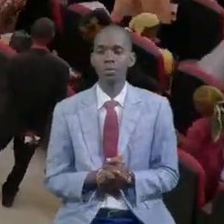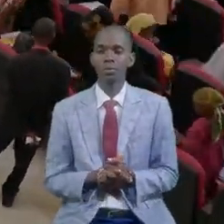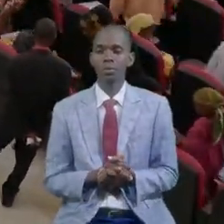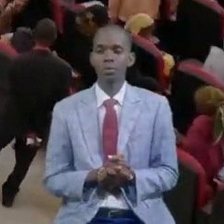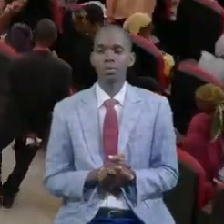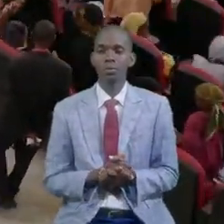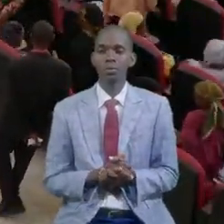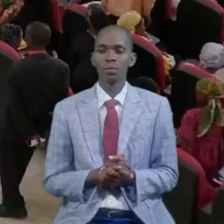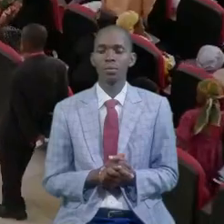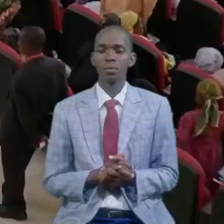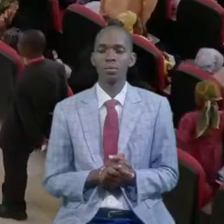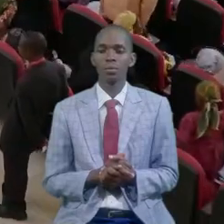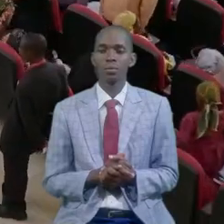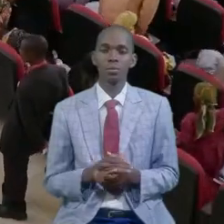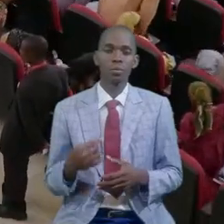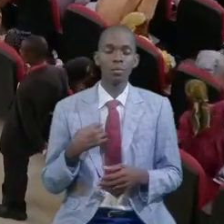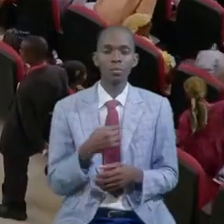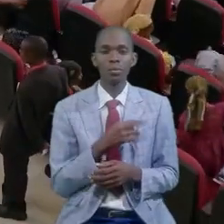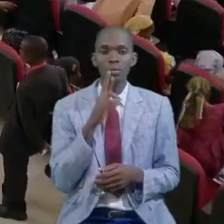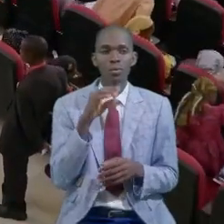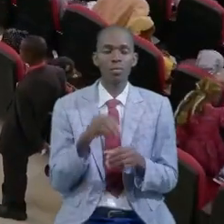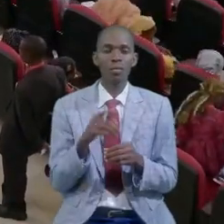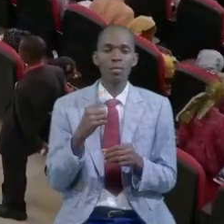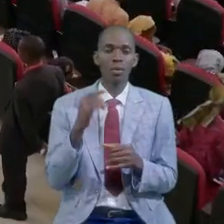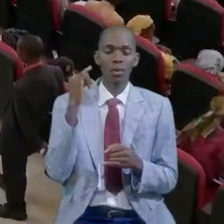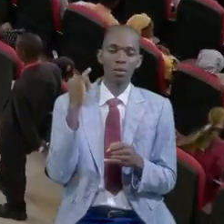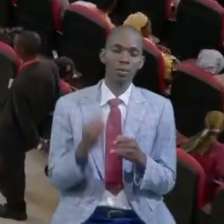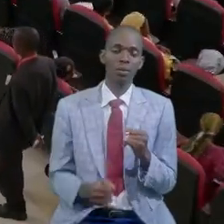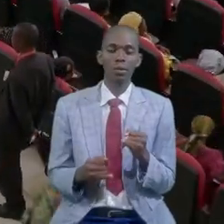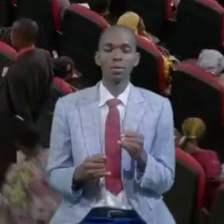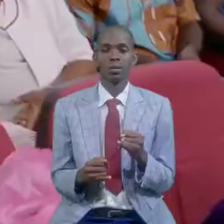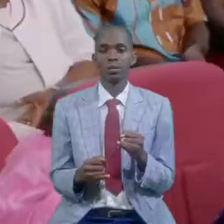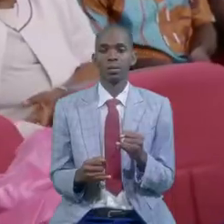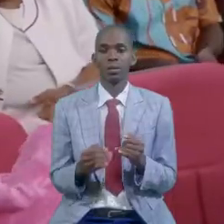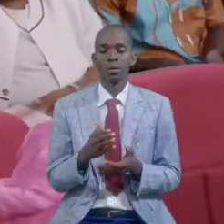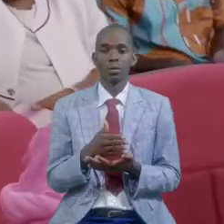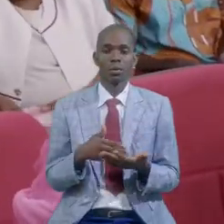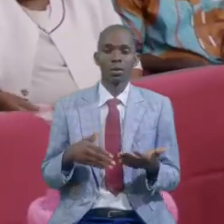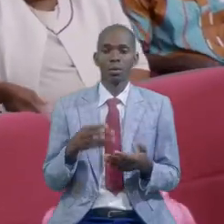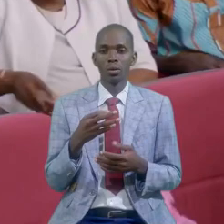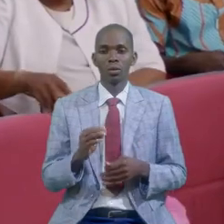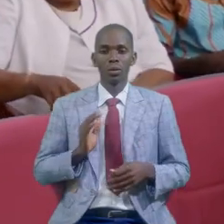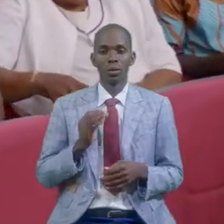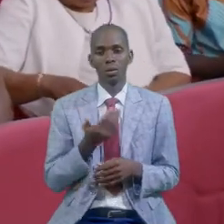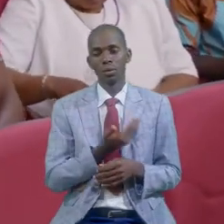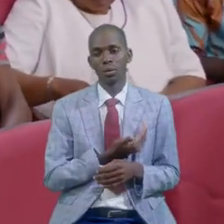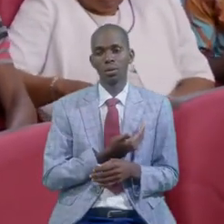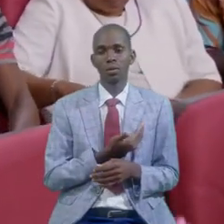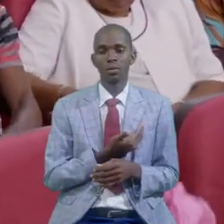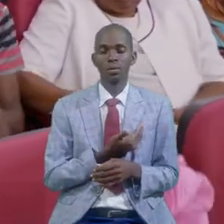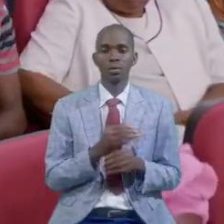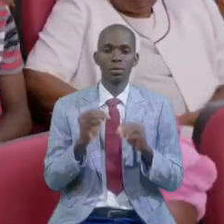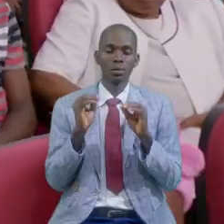We come to the final session of our series that we're